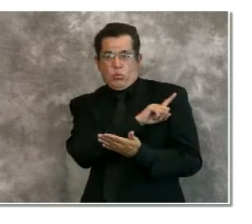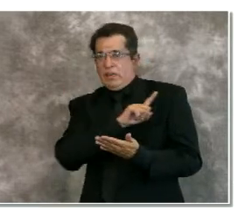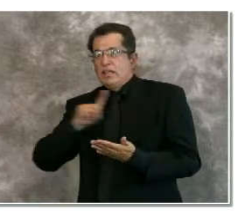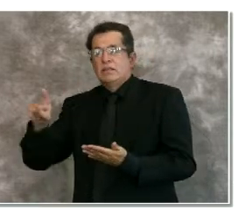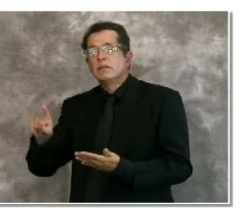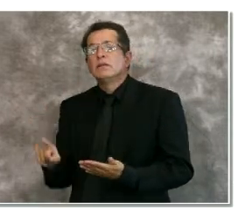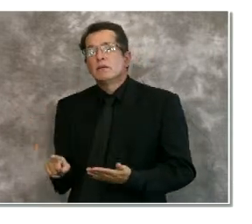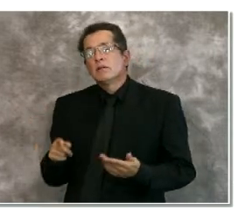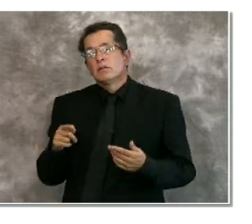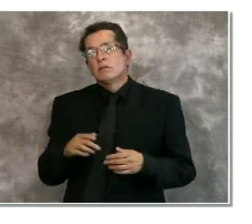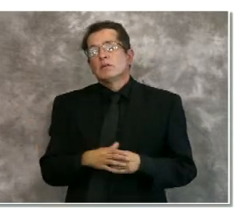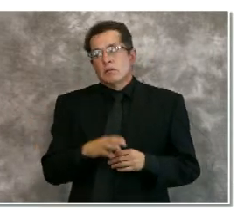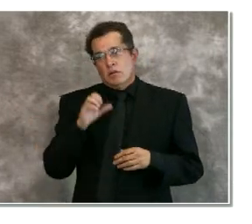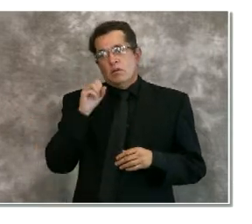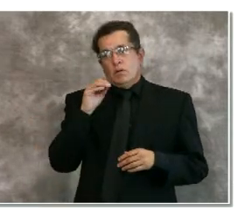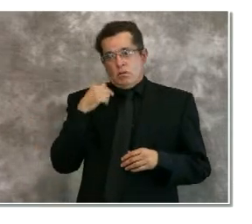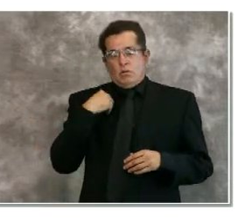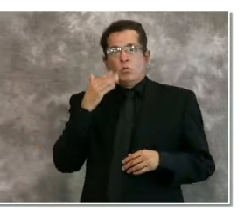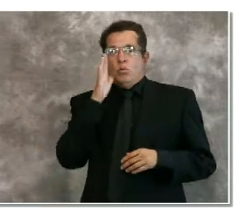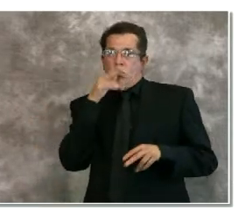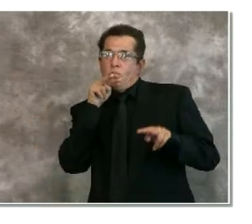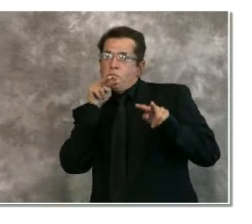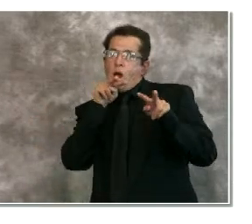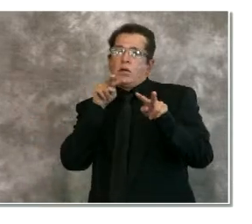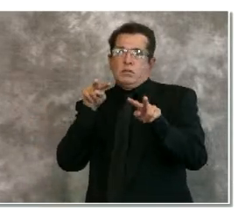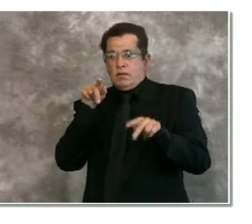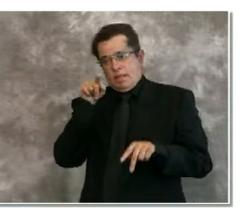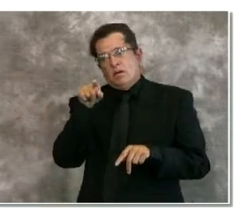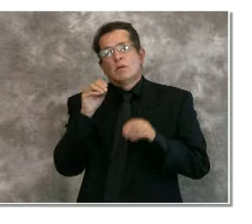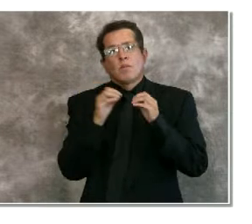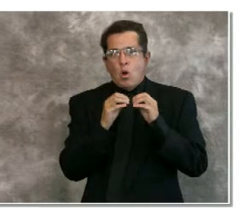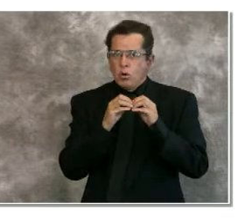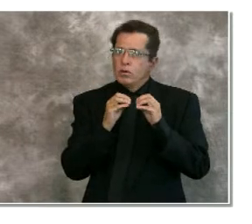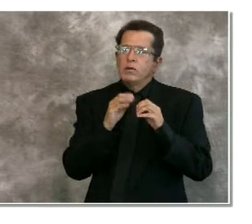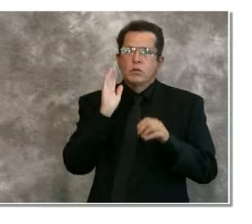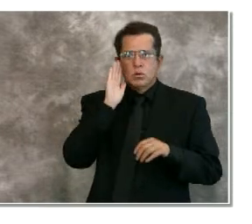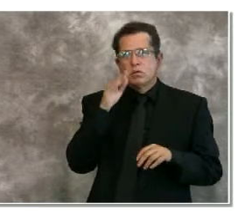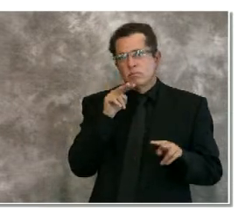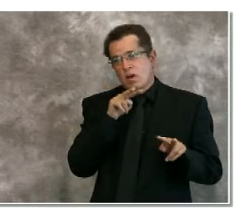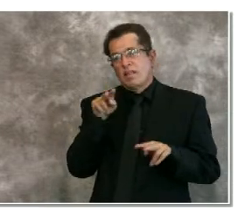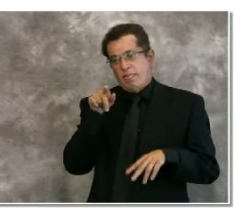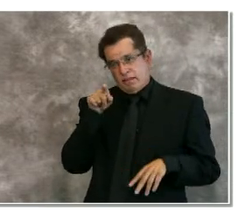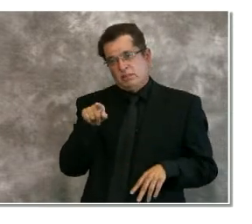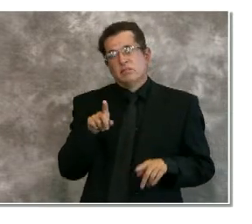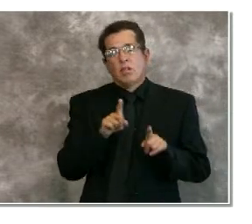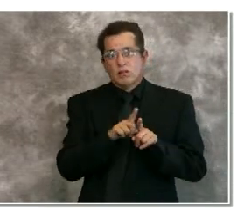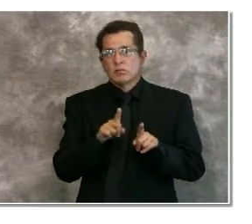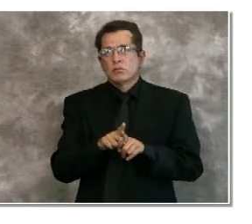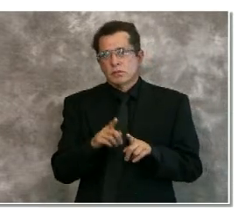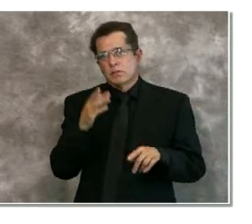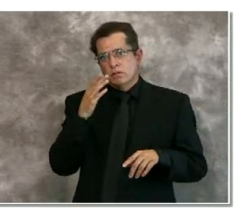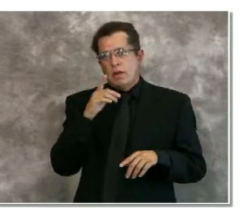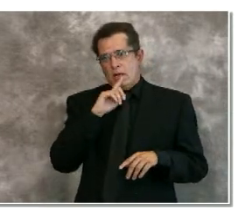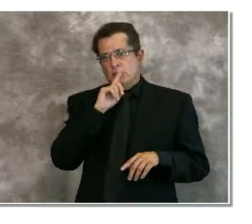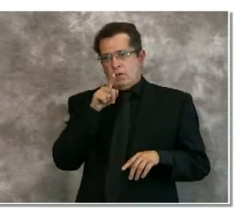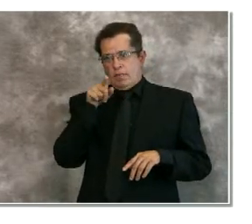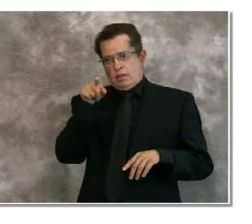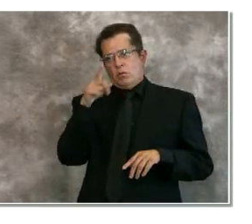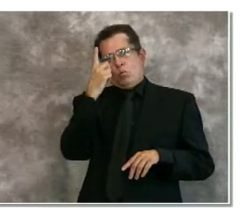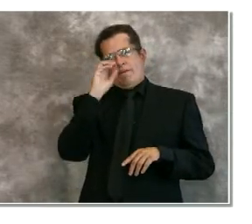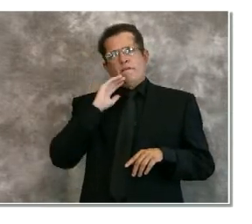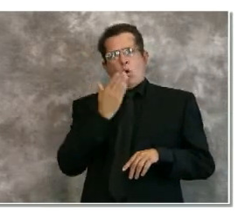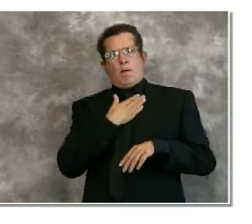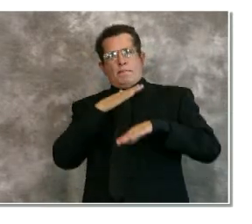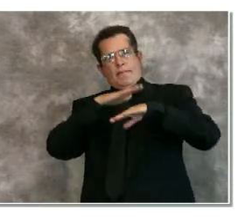over time. And so we will continue to monitor this because actually this is one of our